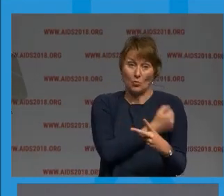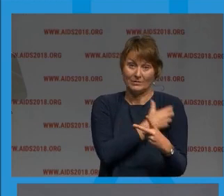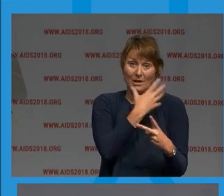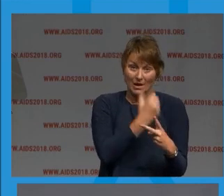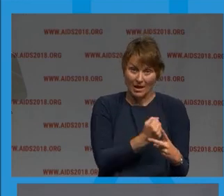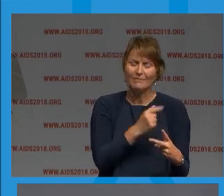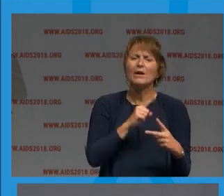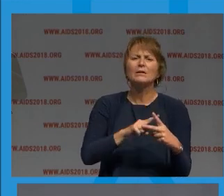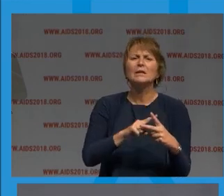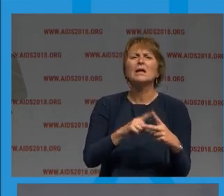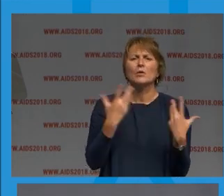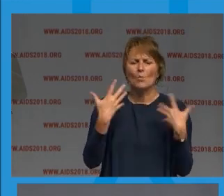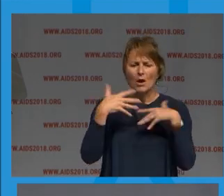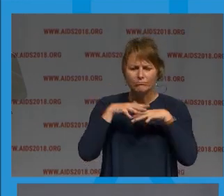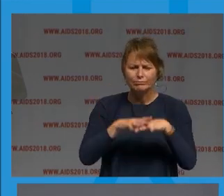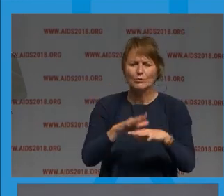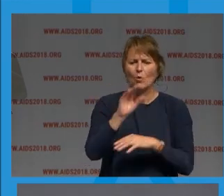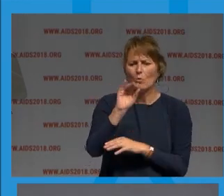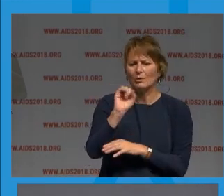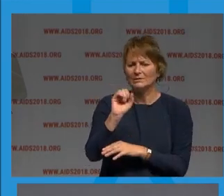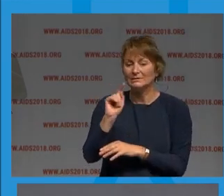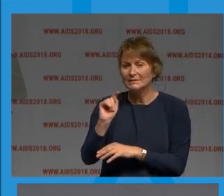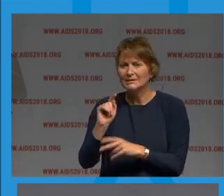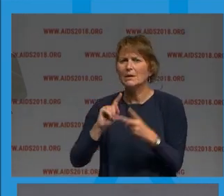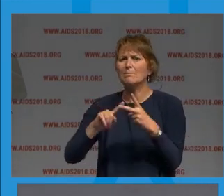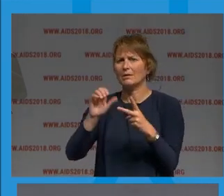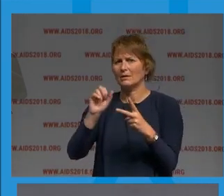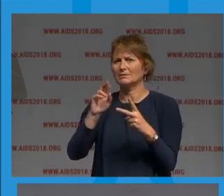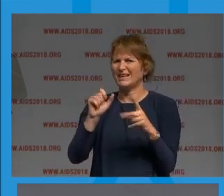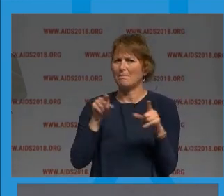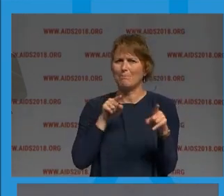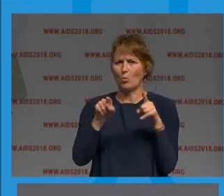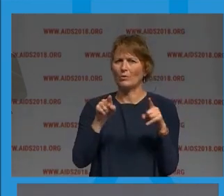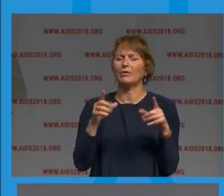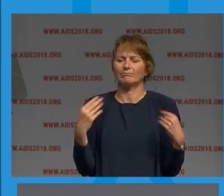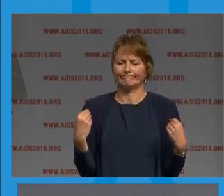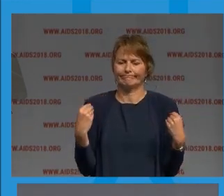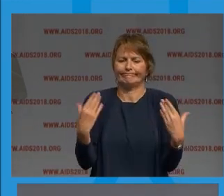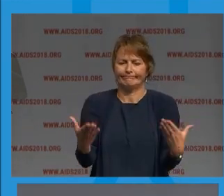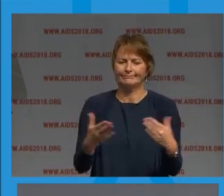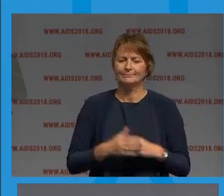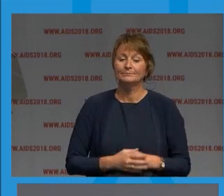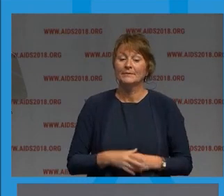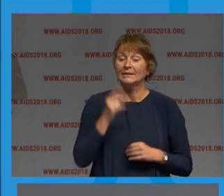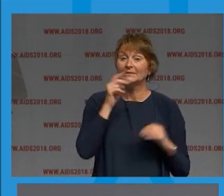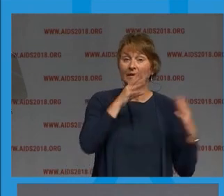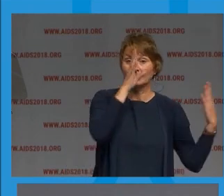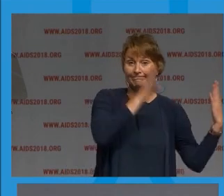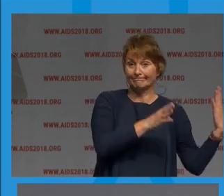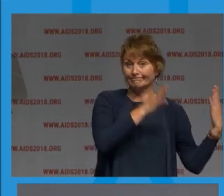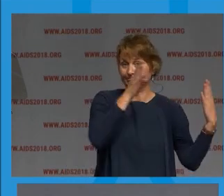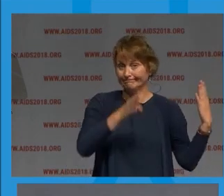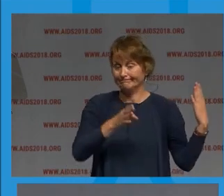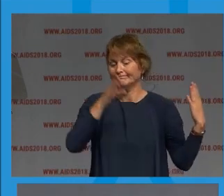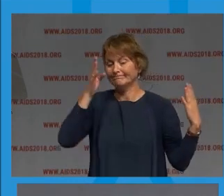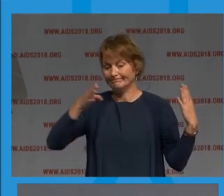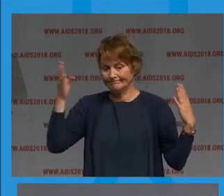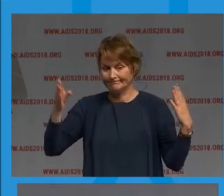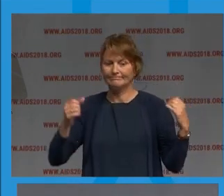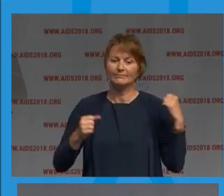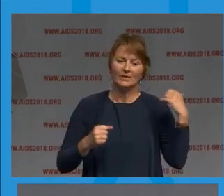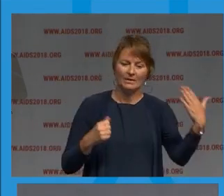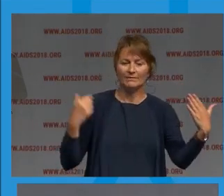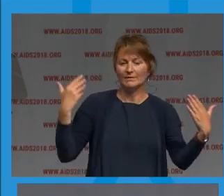integration of OST and ART service delivery. On this slide, you can see results of integrated delivery of HIV and OST that